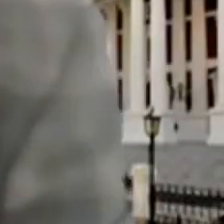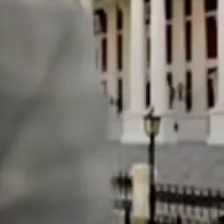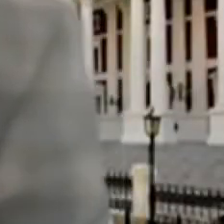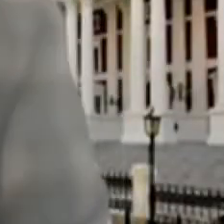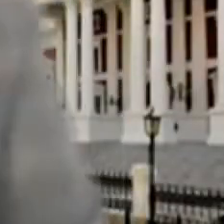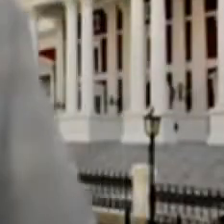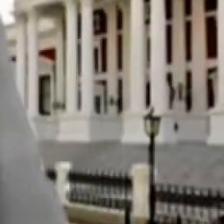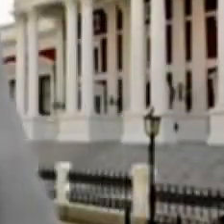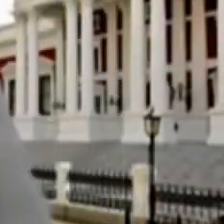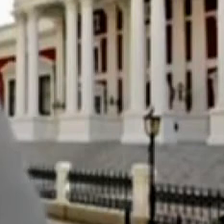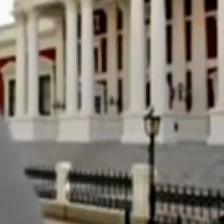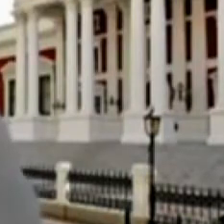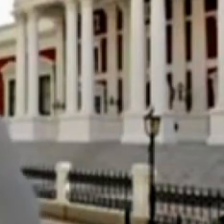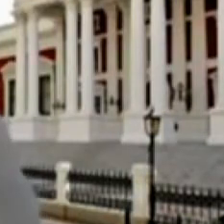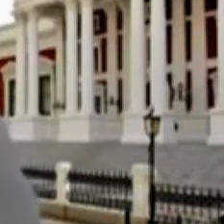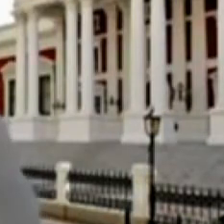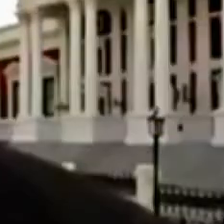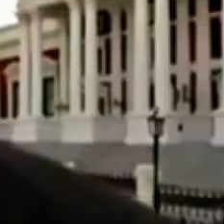Thank you, Deputy Speaker.